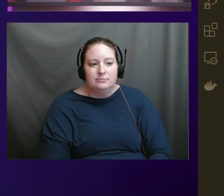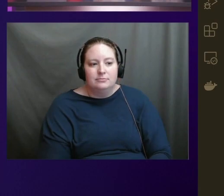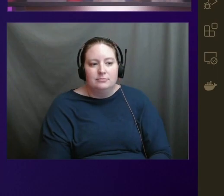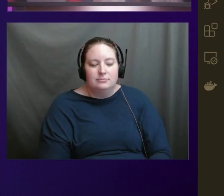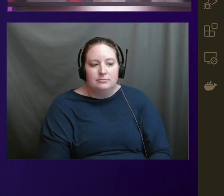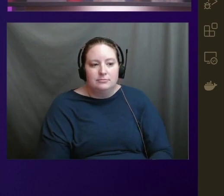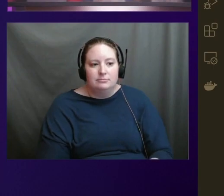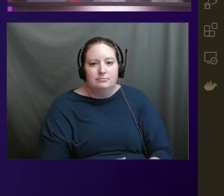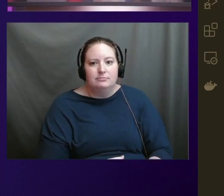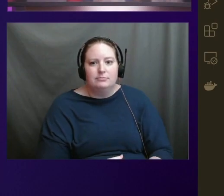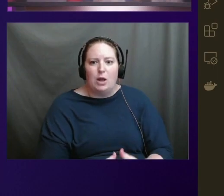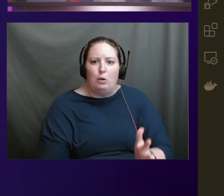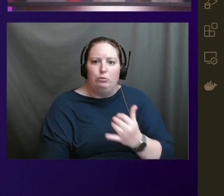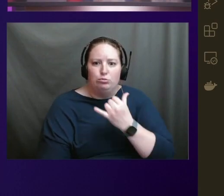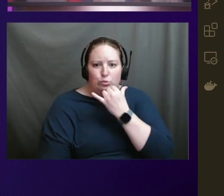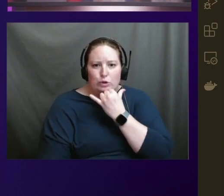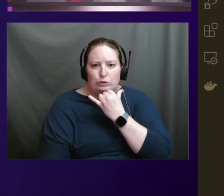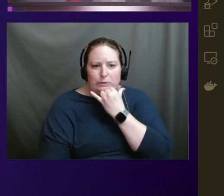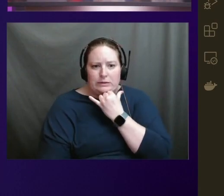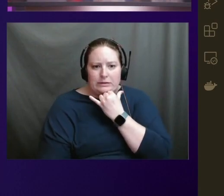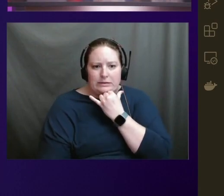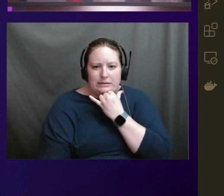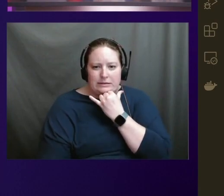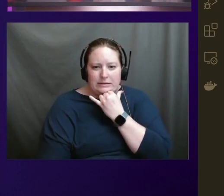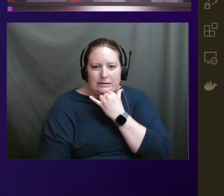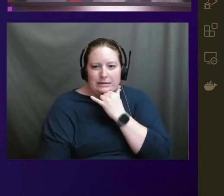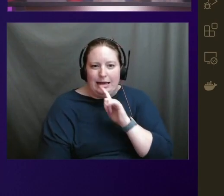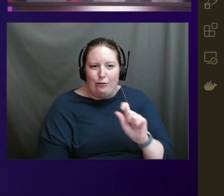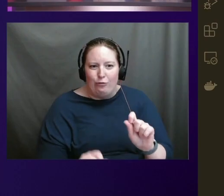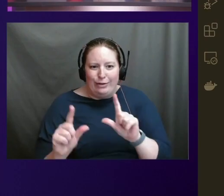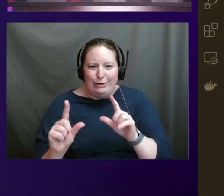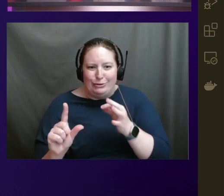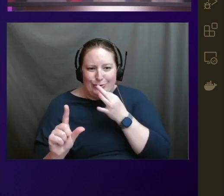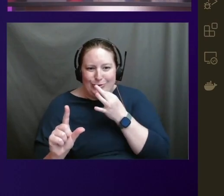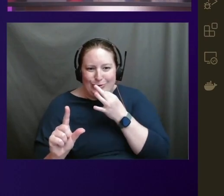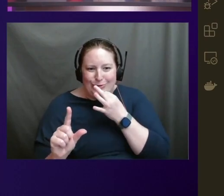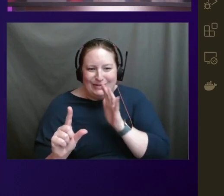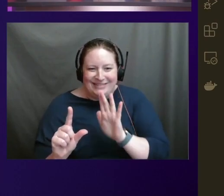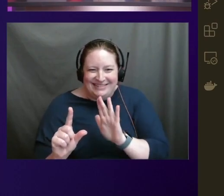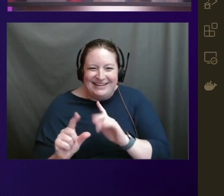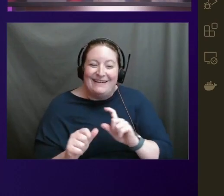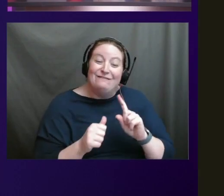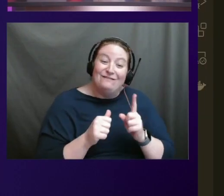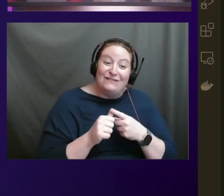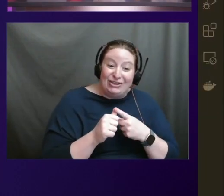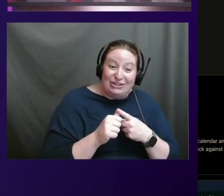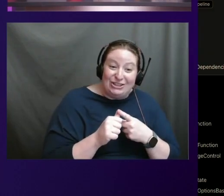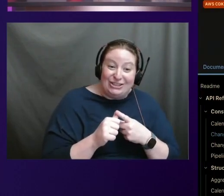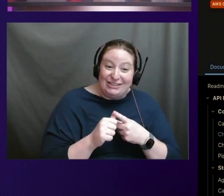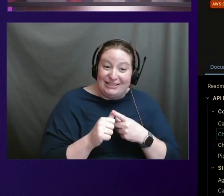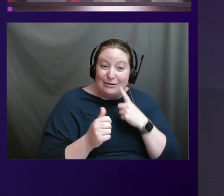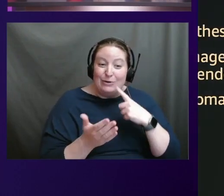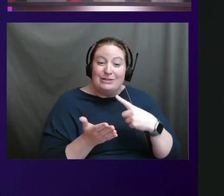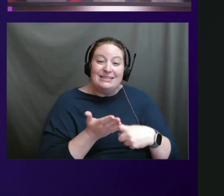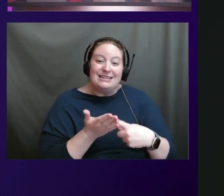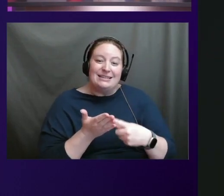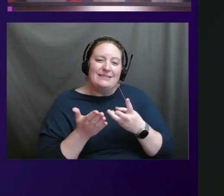Oh, whoops. I went there too soon. First, we will actually talk about a couple of these